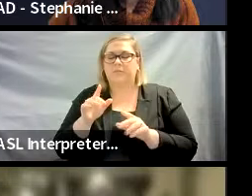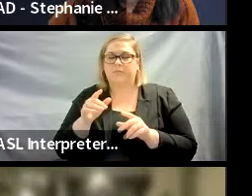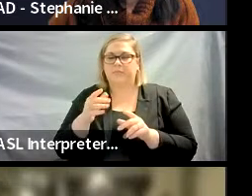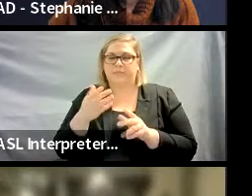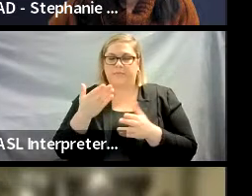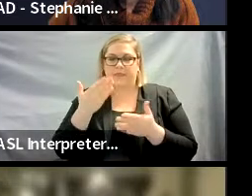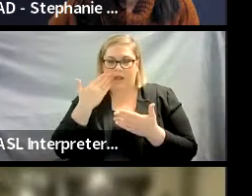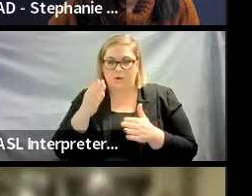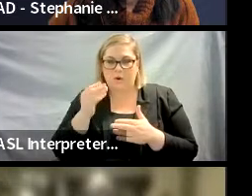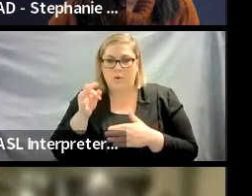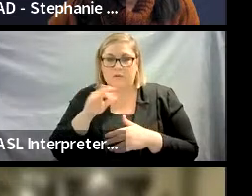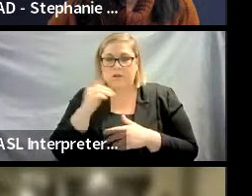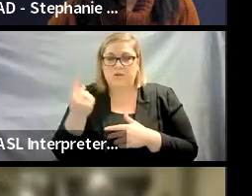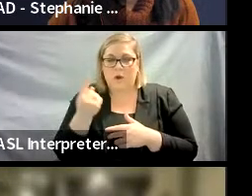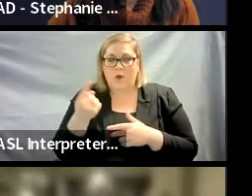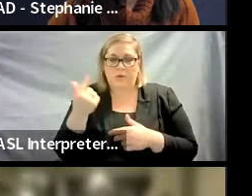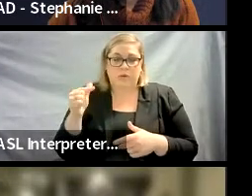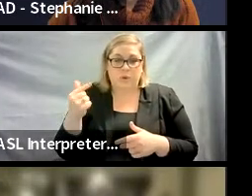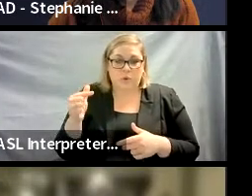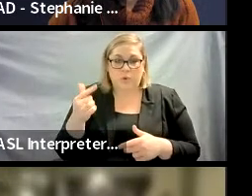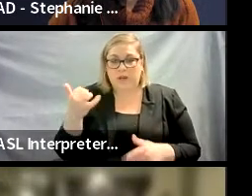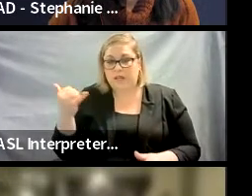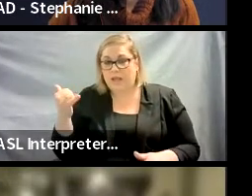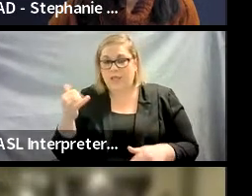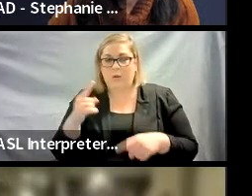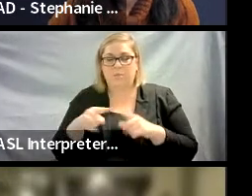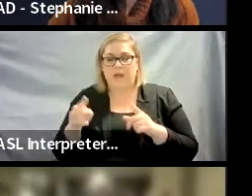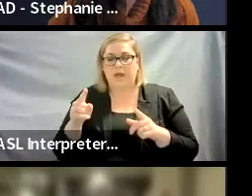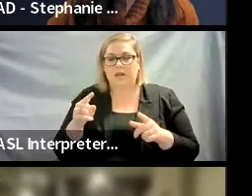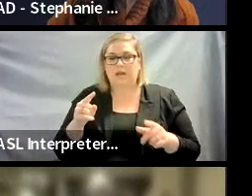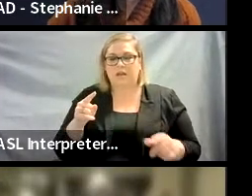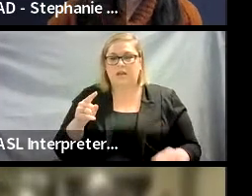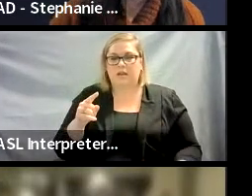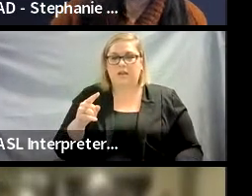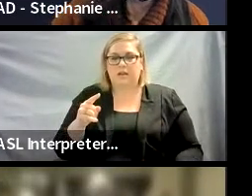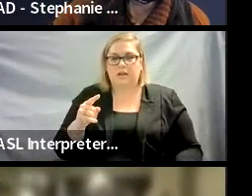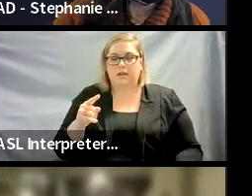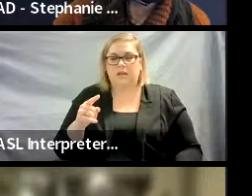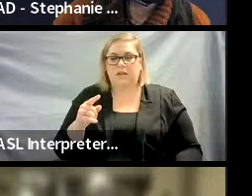I don't know if it's always green and yellow.